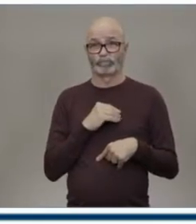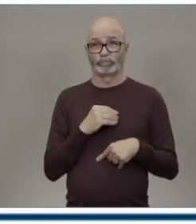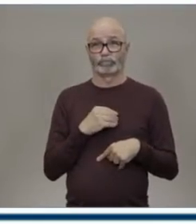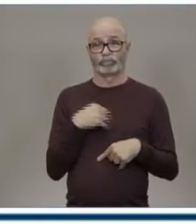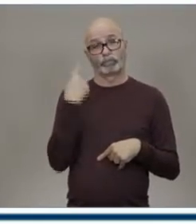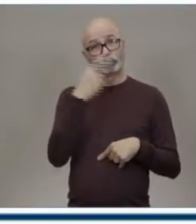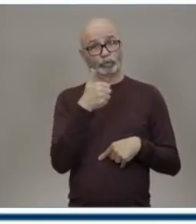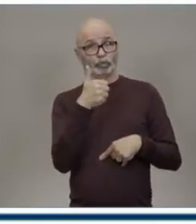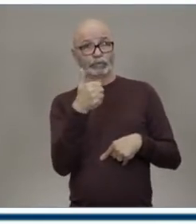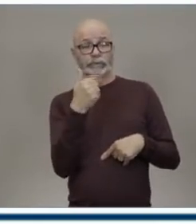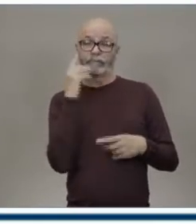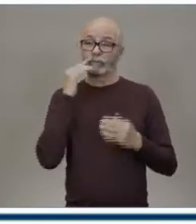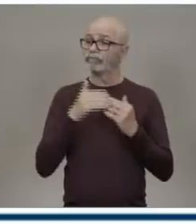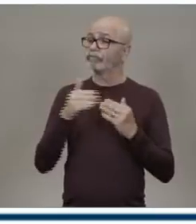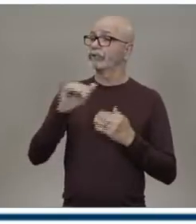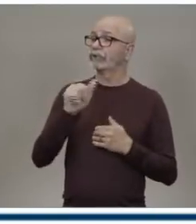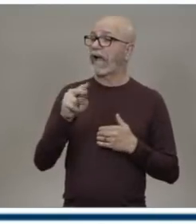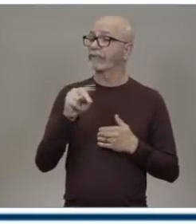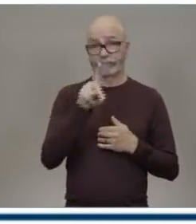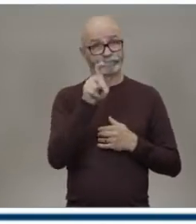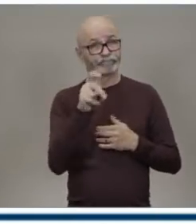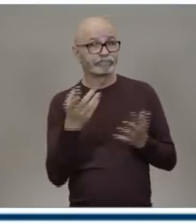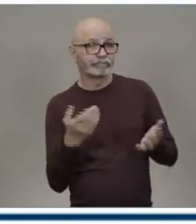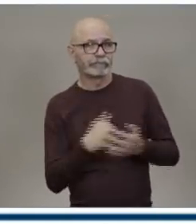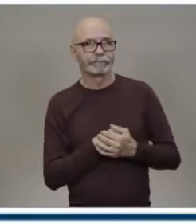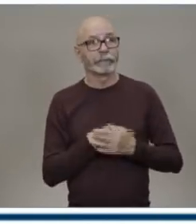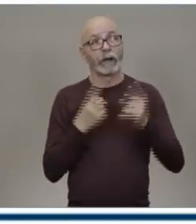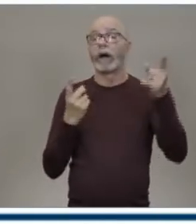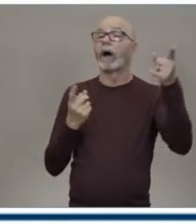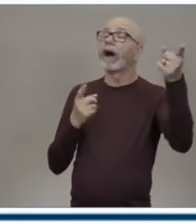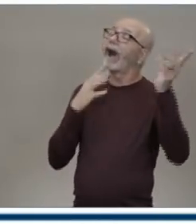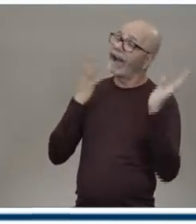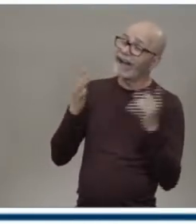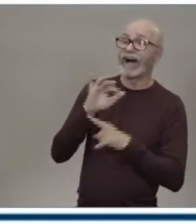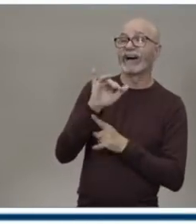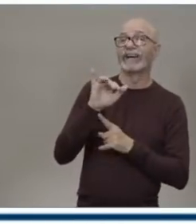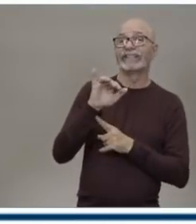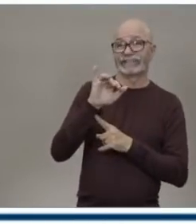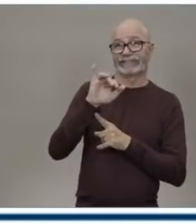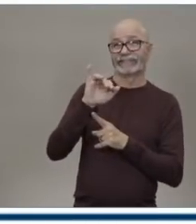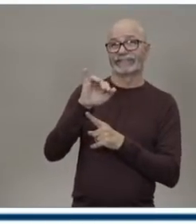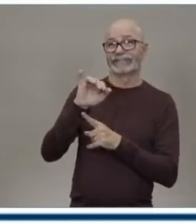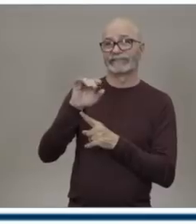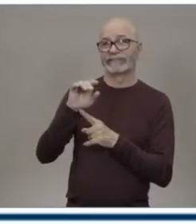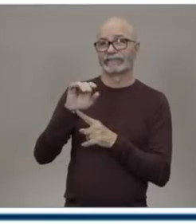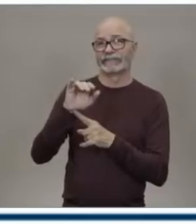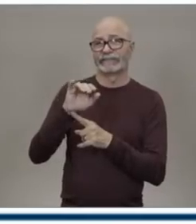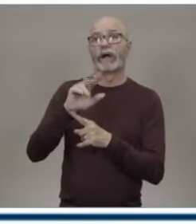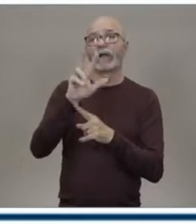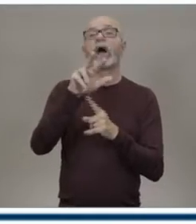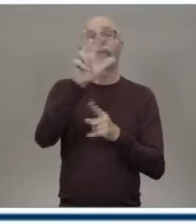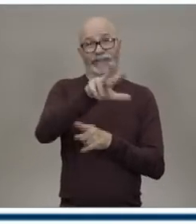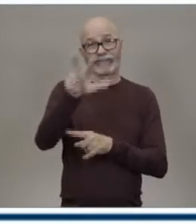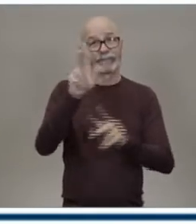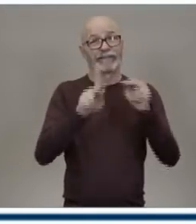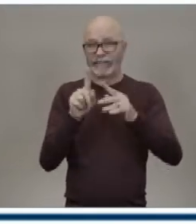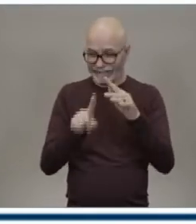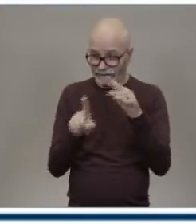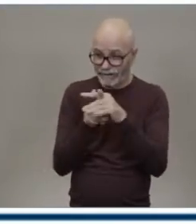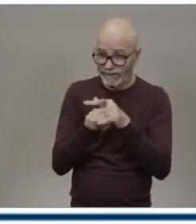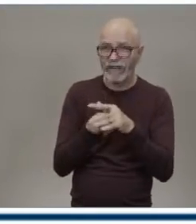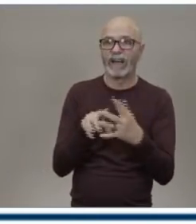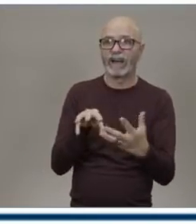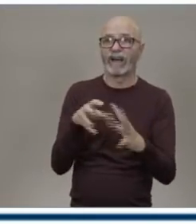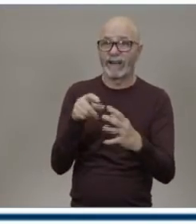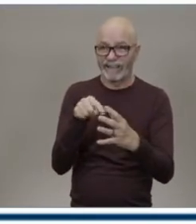say about that? So out of those 33 cases, 28 of them are either close contacts or